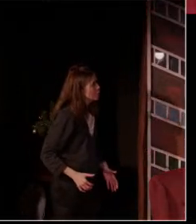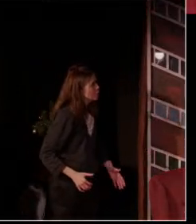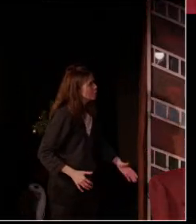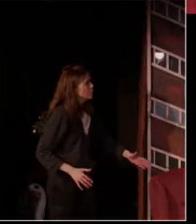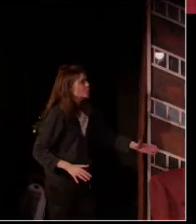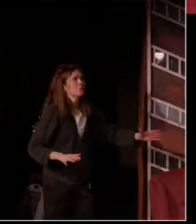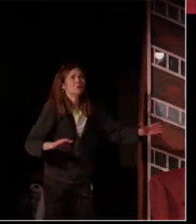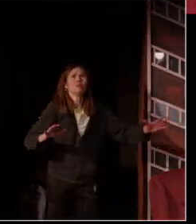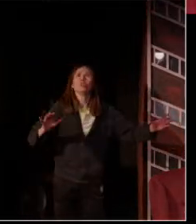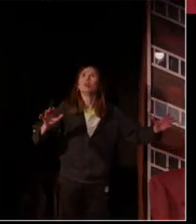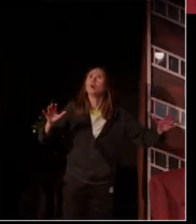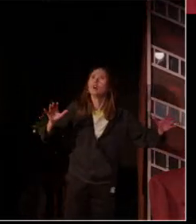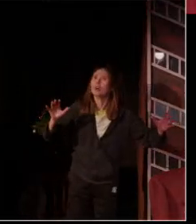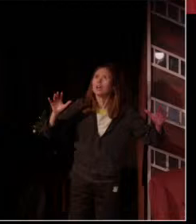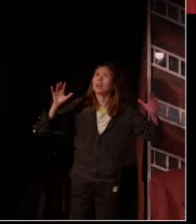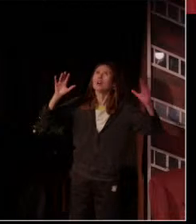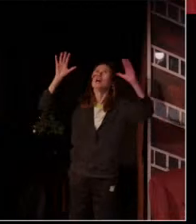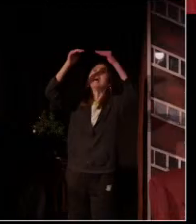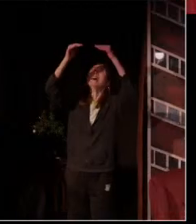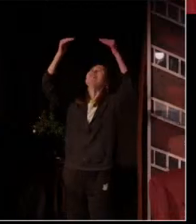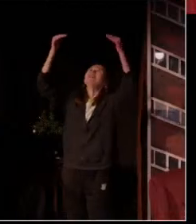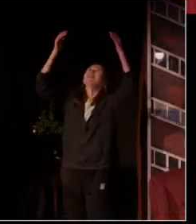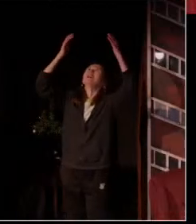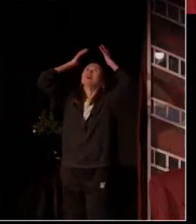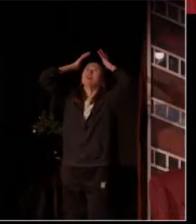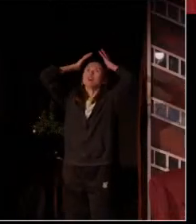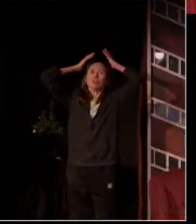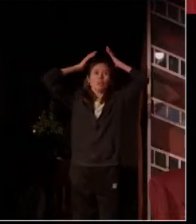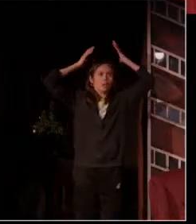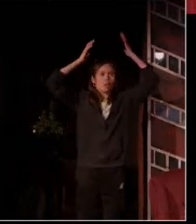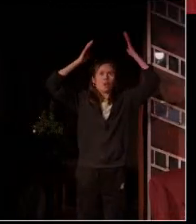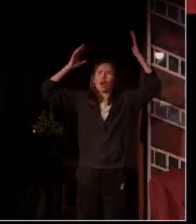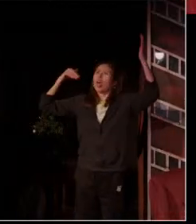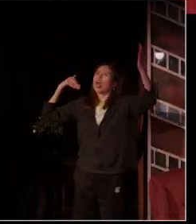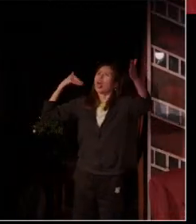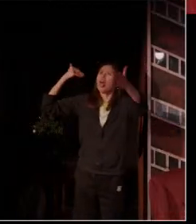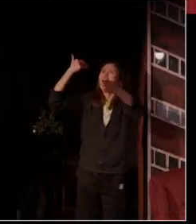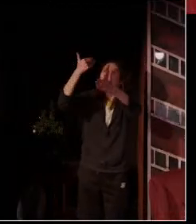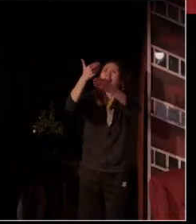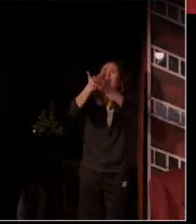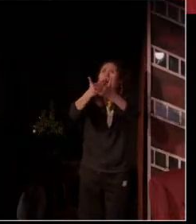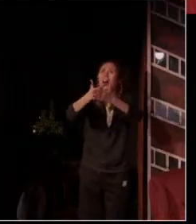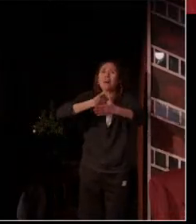Pardon, heavens, my vain rejection of the truth.